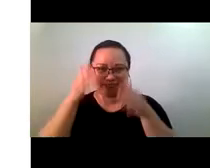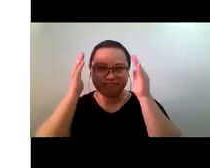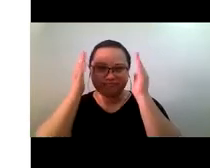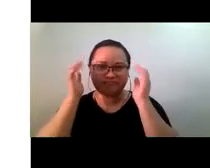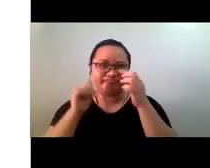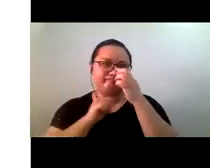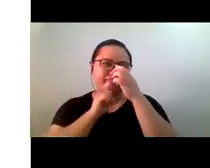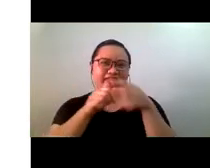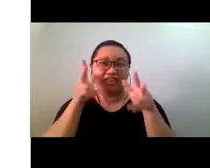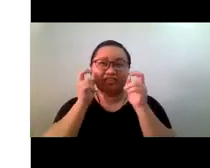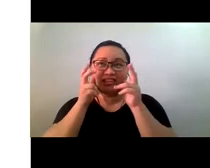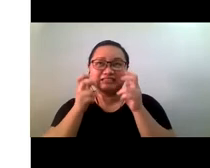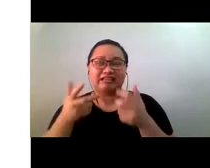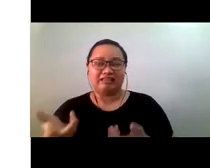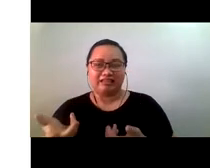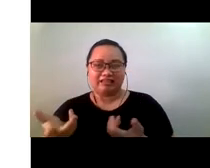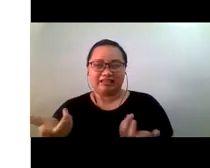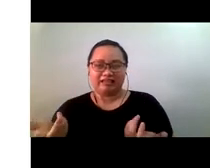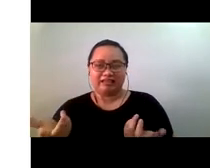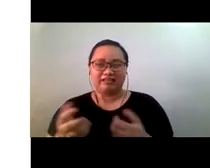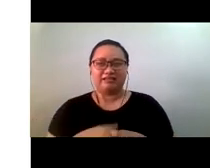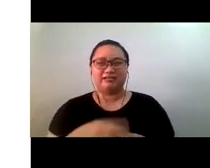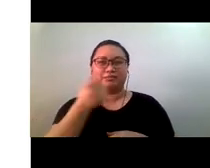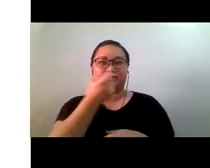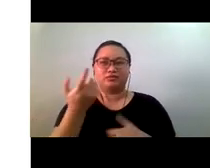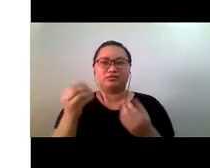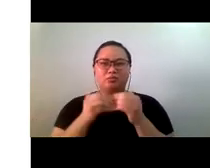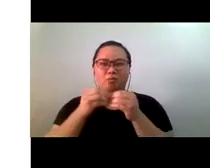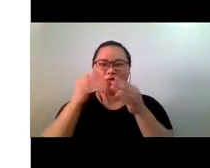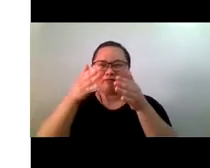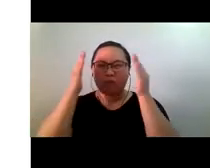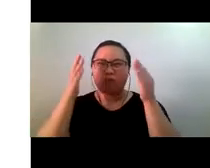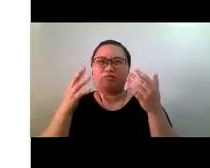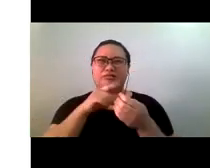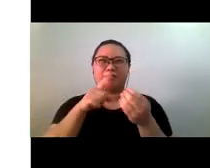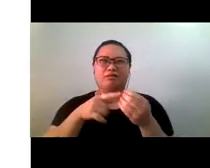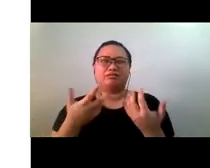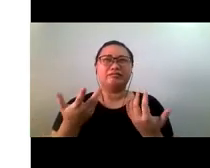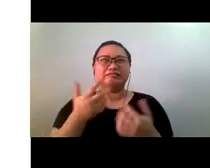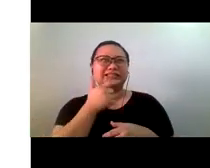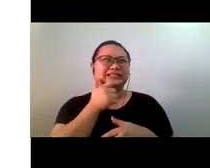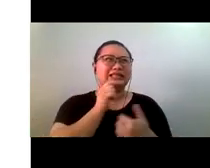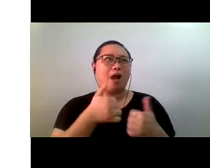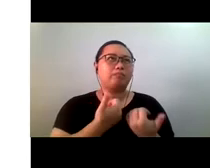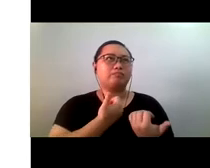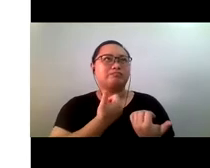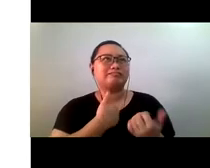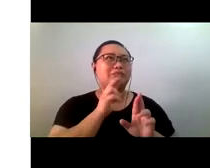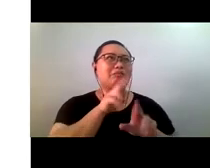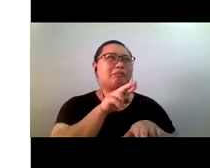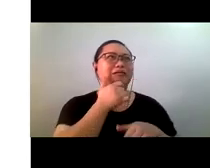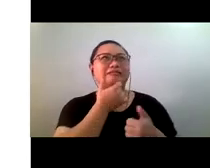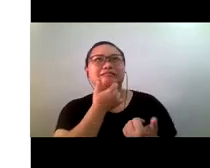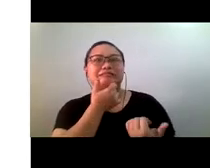Rather, they were more concerned with how they were going to reply to me as their professor. Oftentimes, we